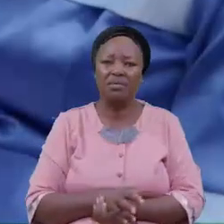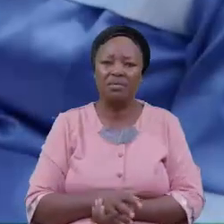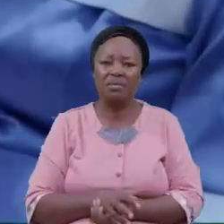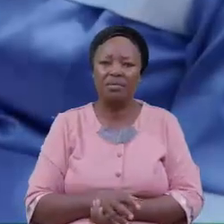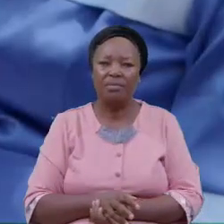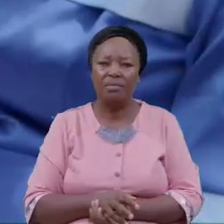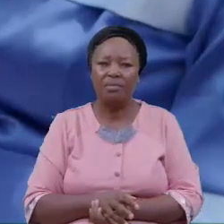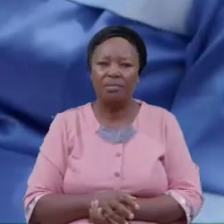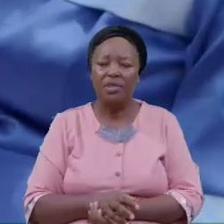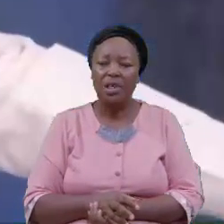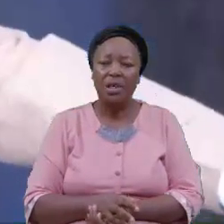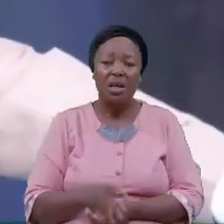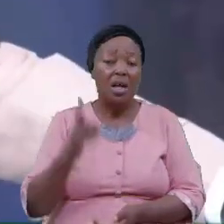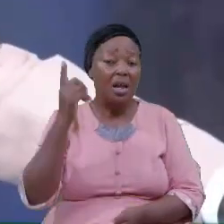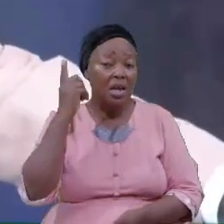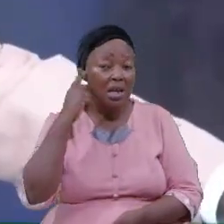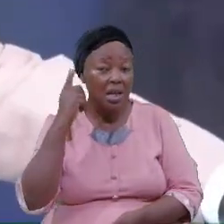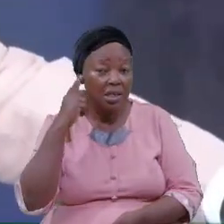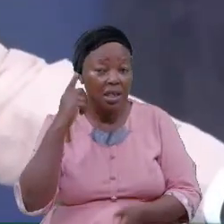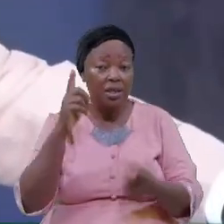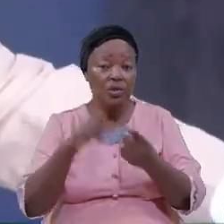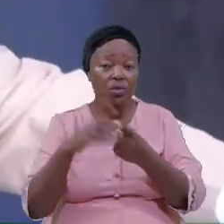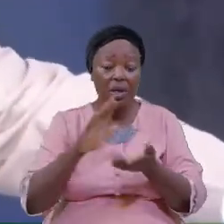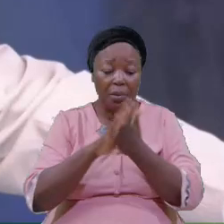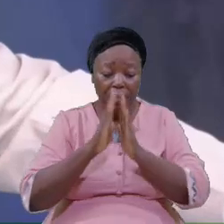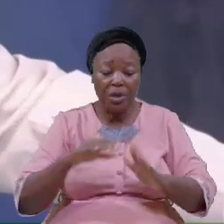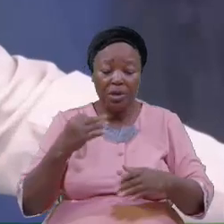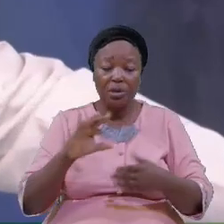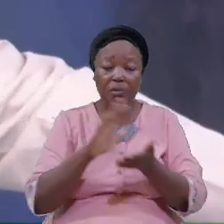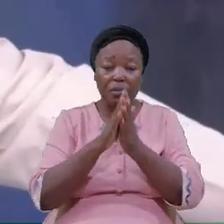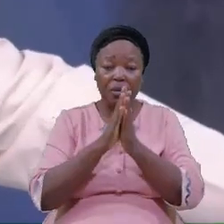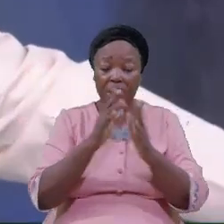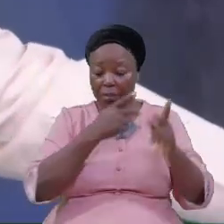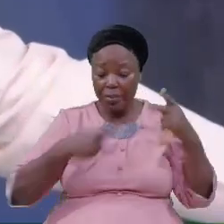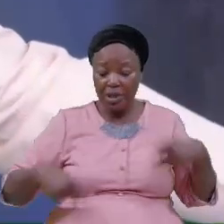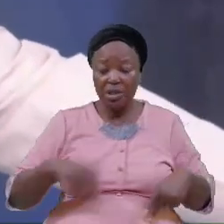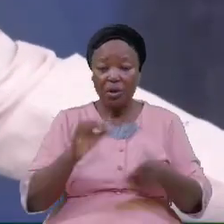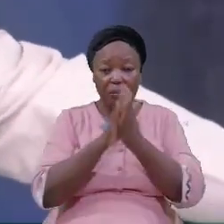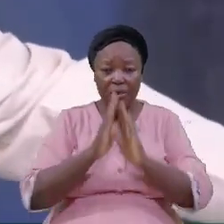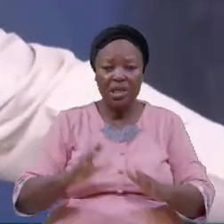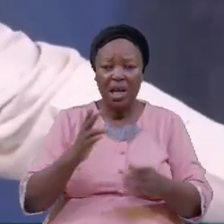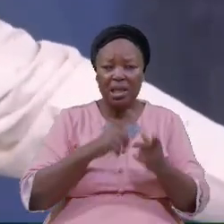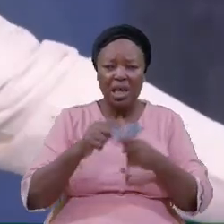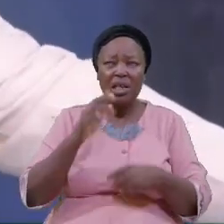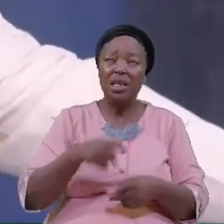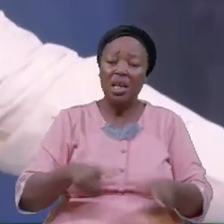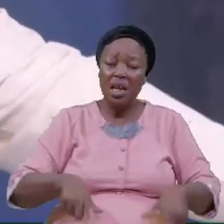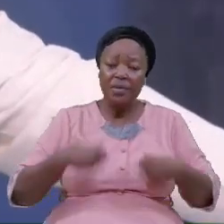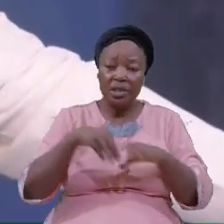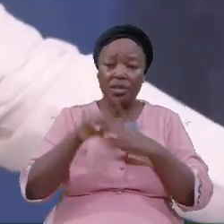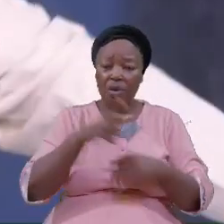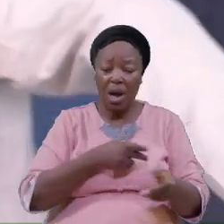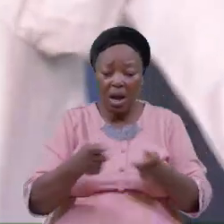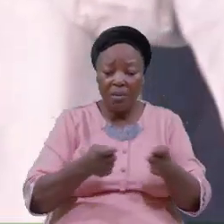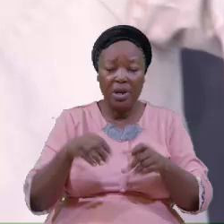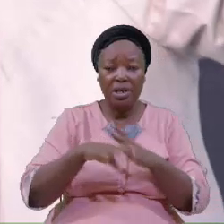Listen to the Prince of Peace, a prince who rules and he reigns in you. He will not say, they threw